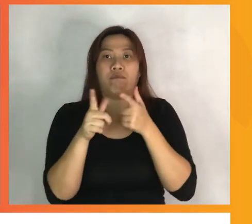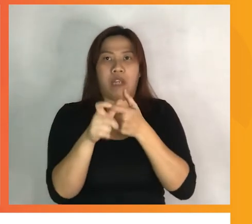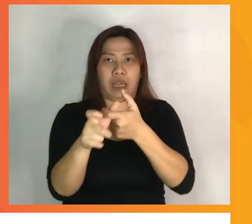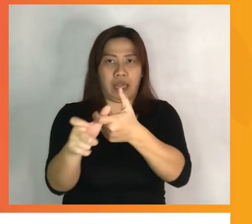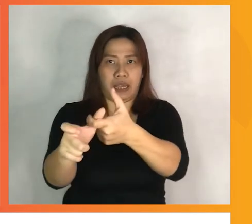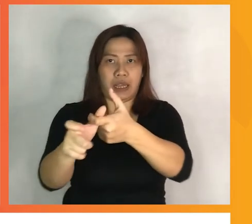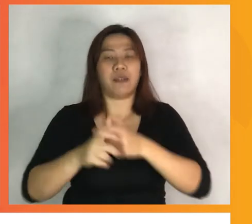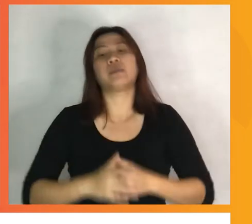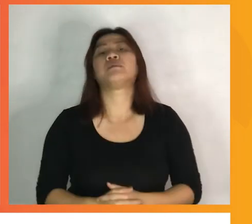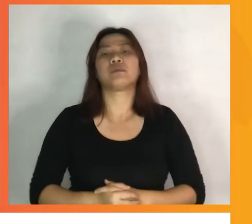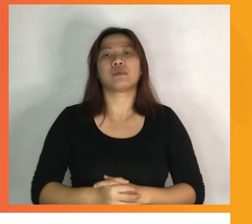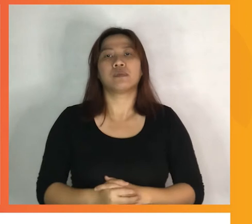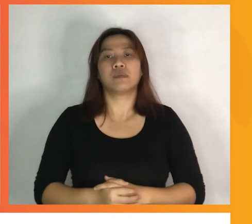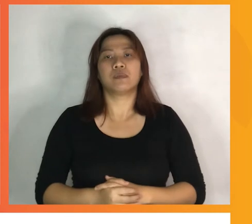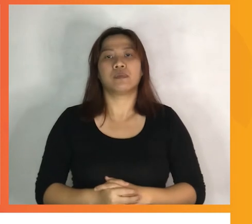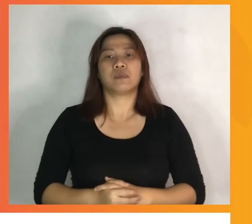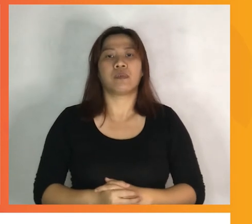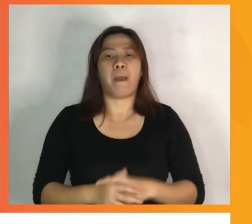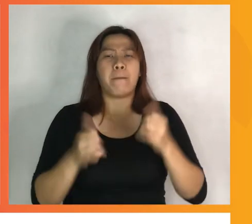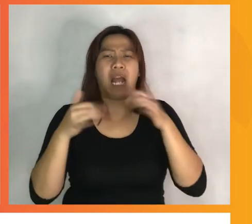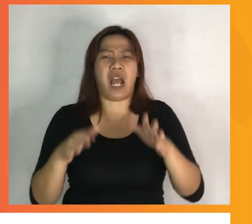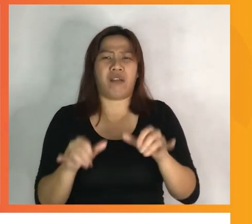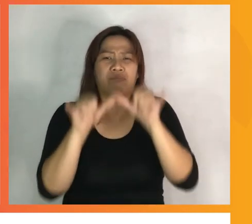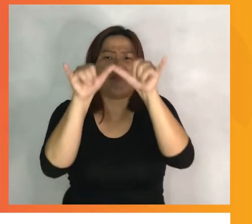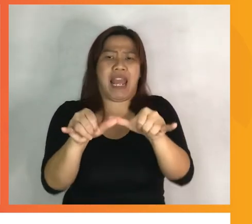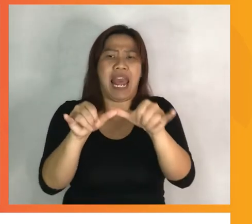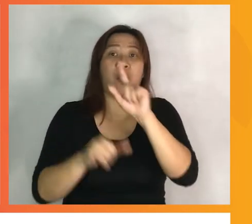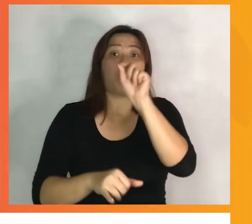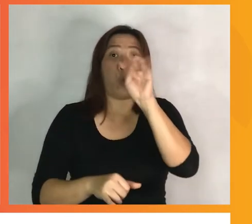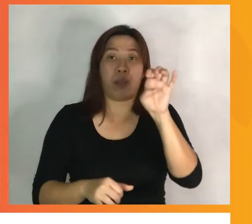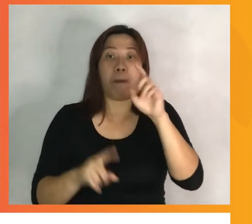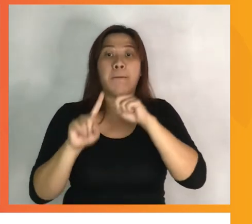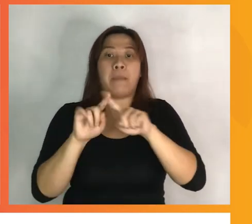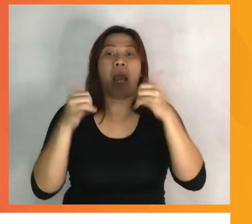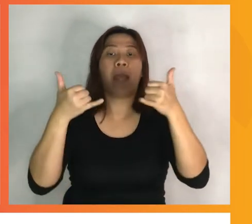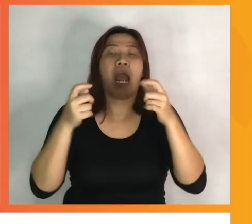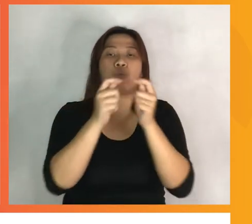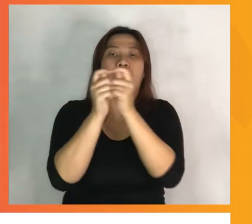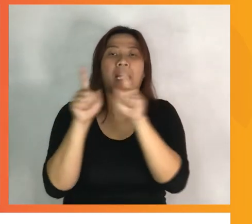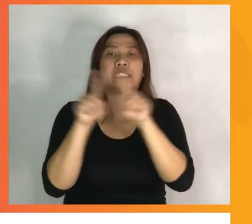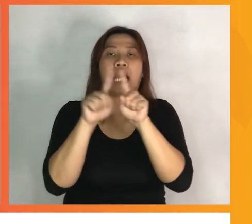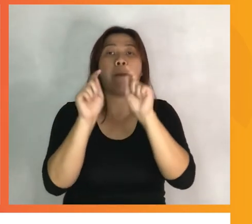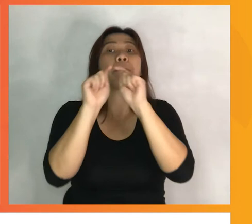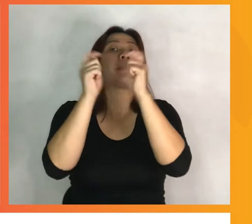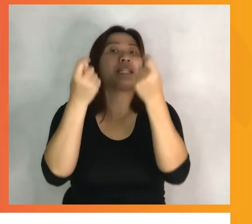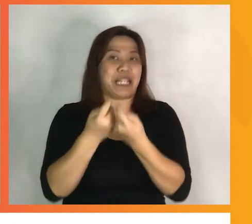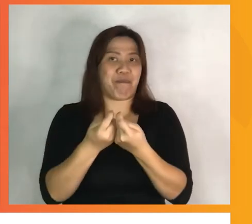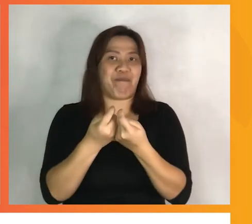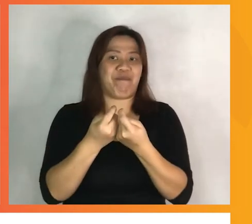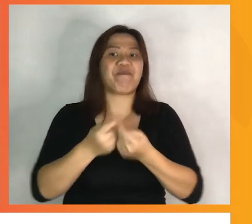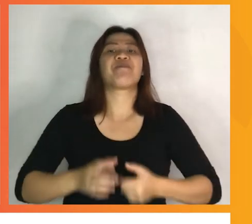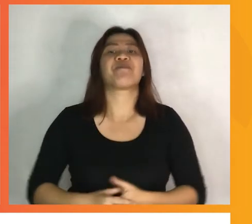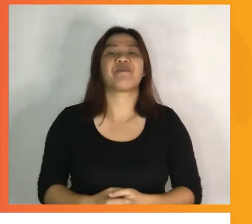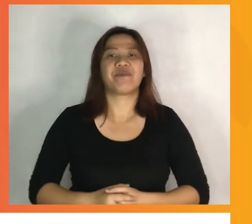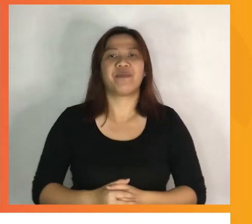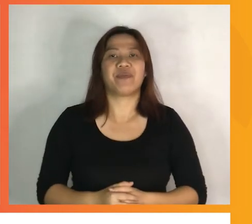to walk or run. The players remain in their zones, but they are all playing together in the same